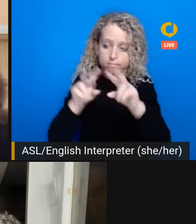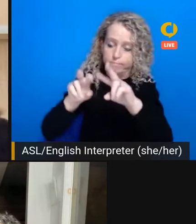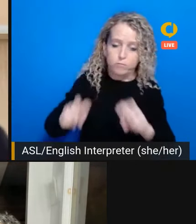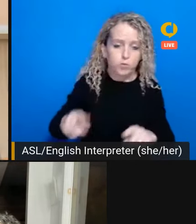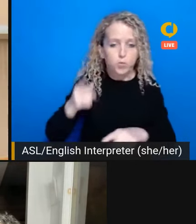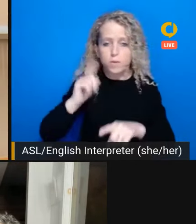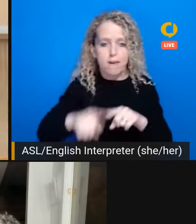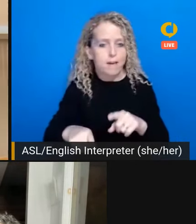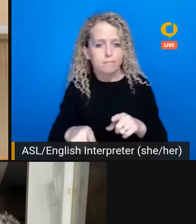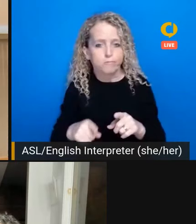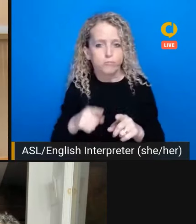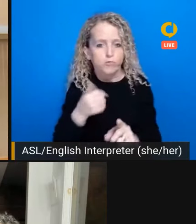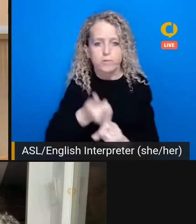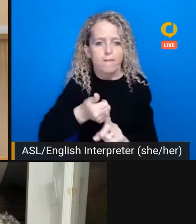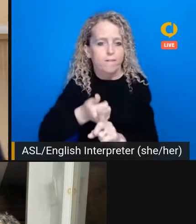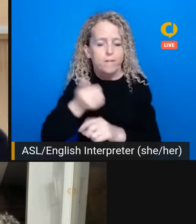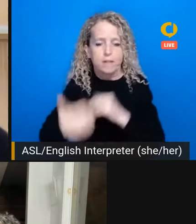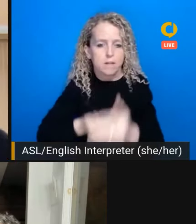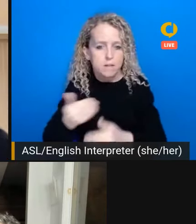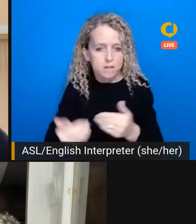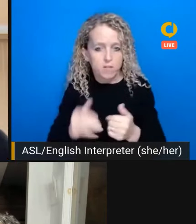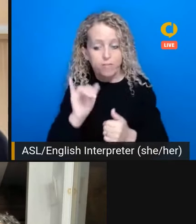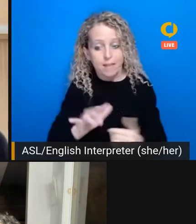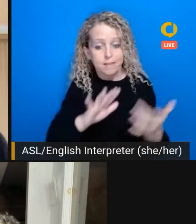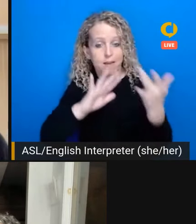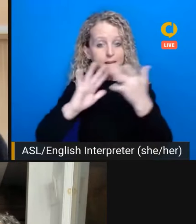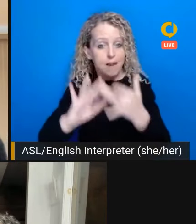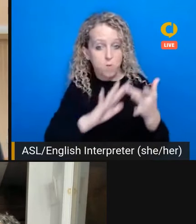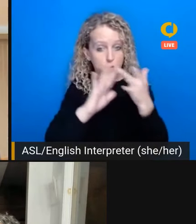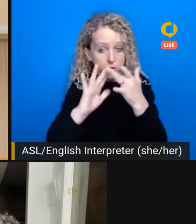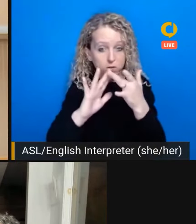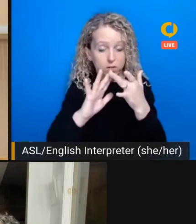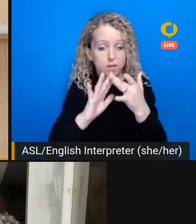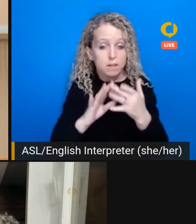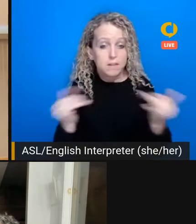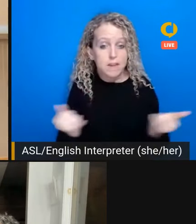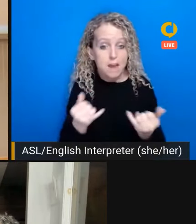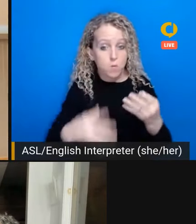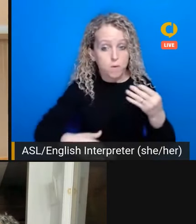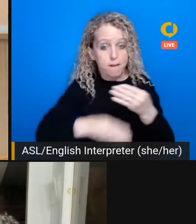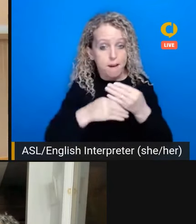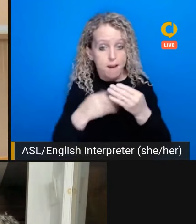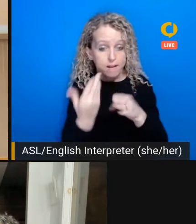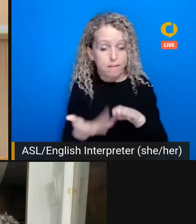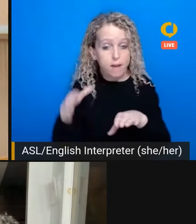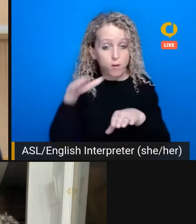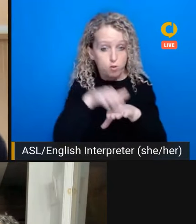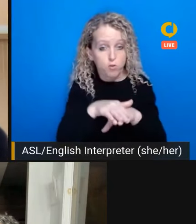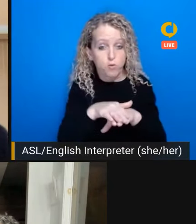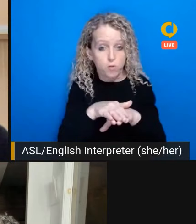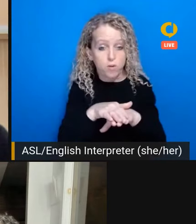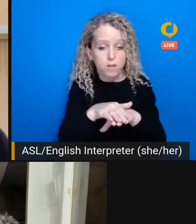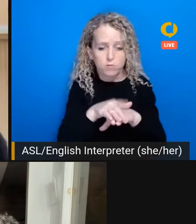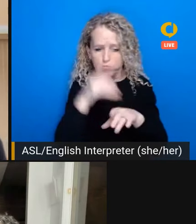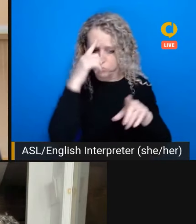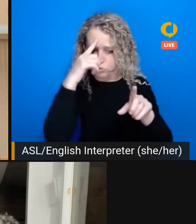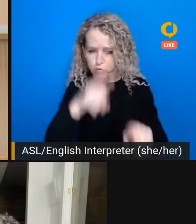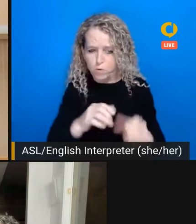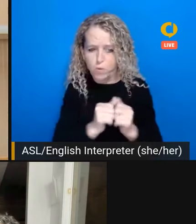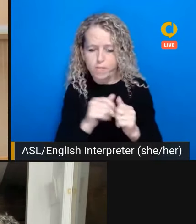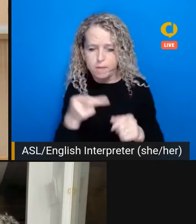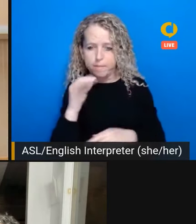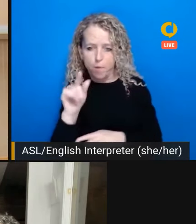So this is the network part. Now we are adding a layer, which I agree in many ways with Paul, that this